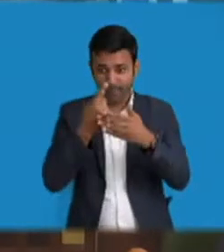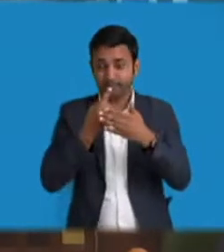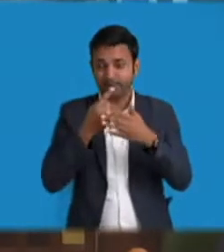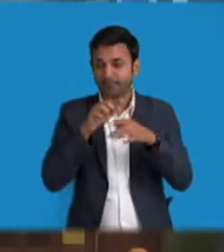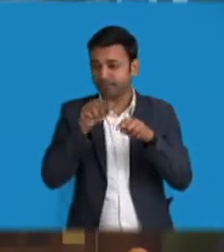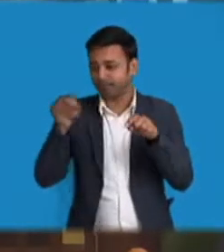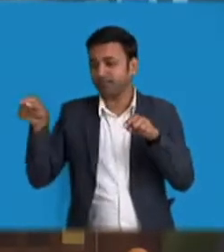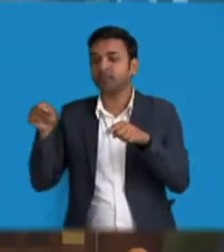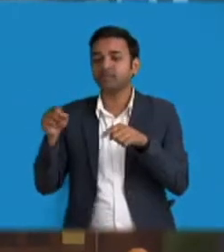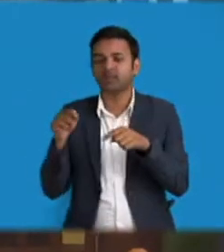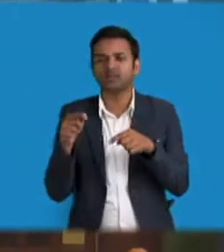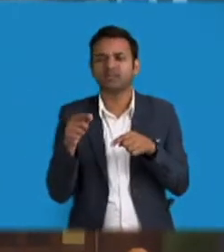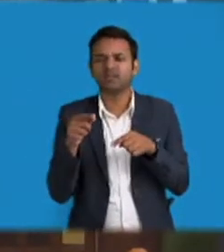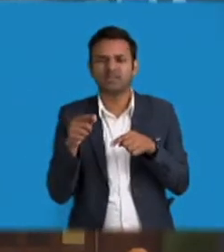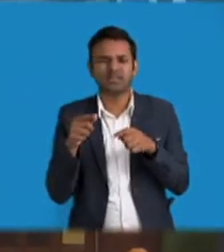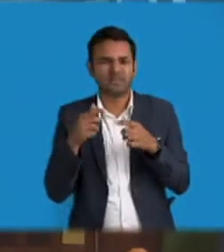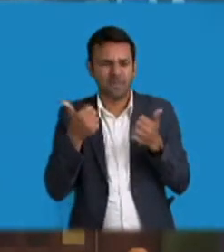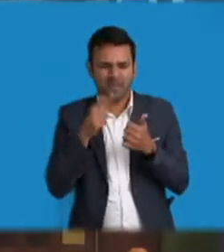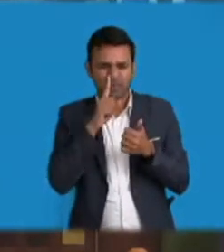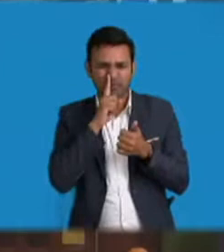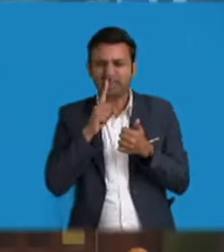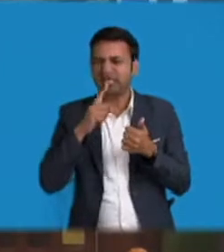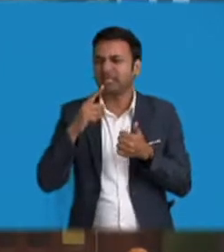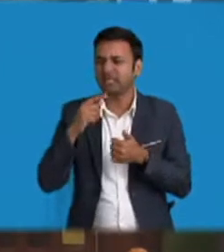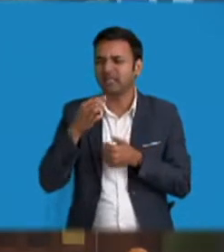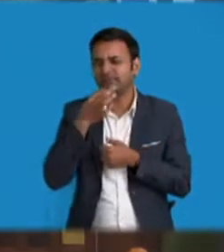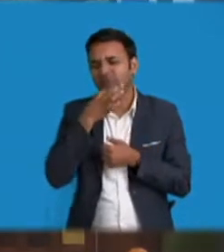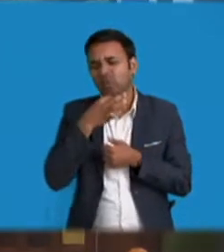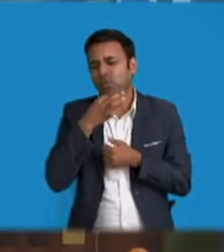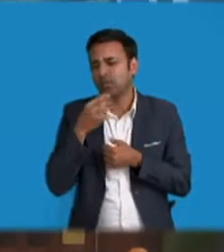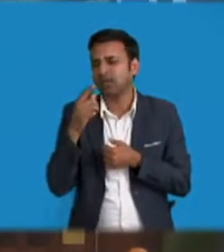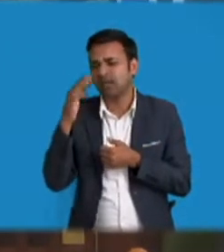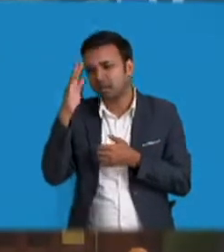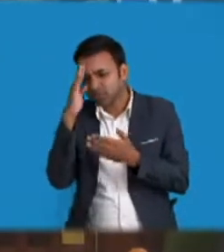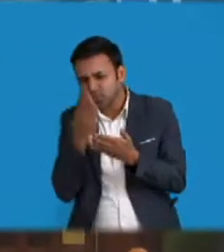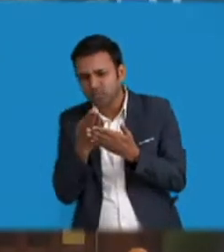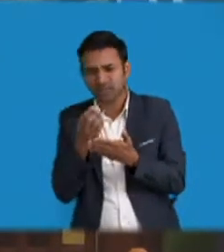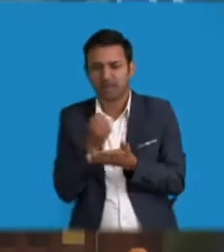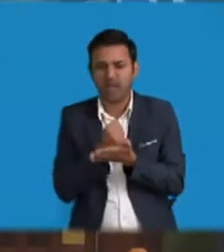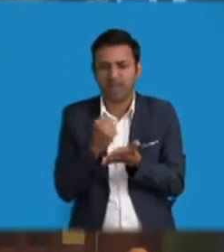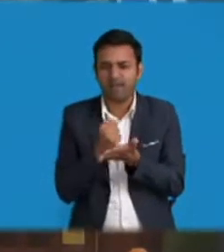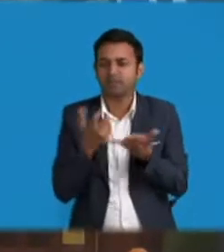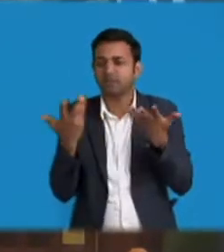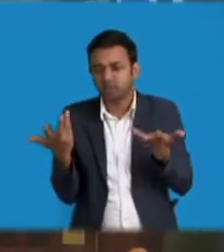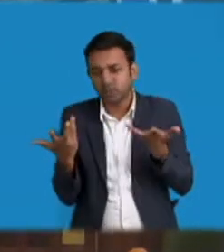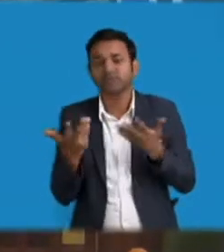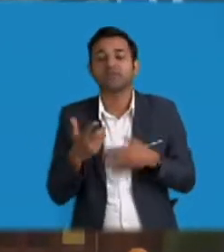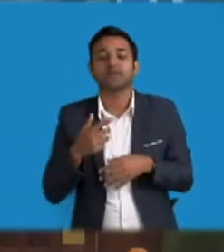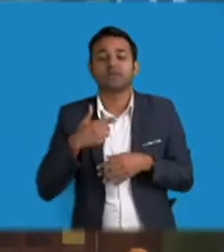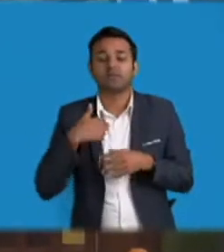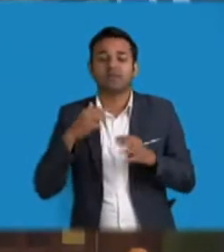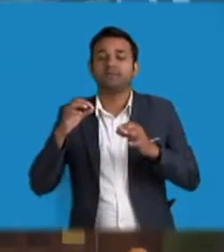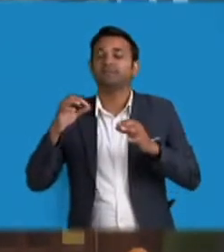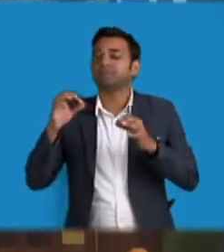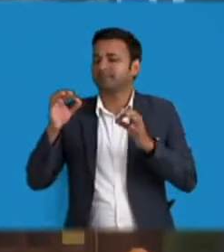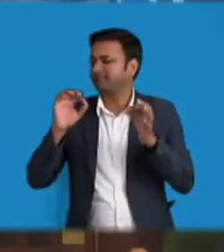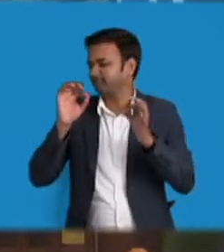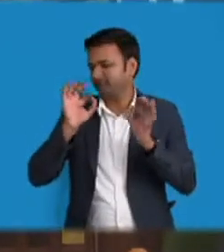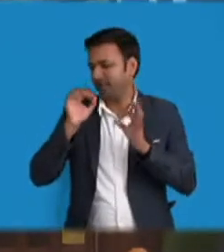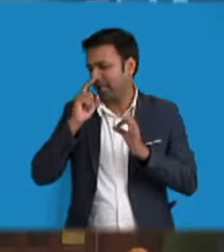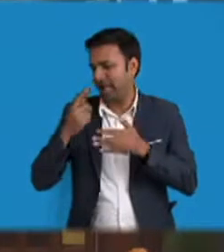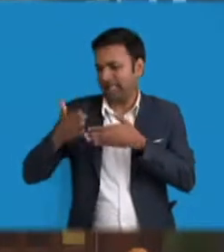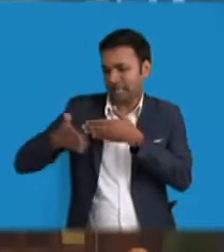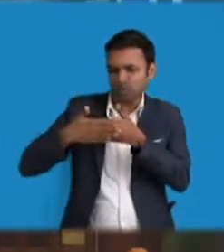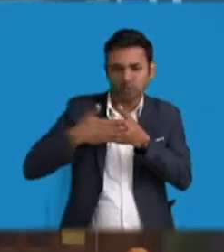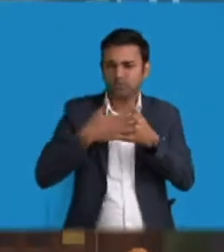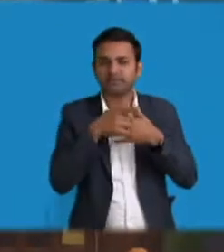20, 21, 22. And we haven't closed those schools because there are still children there, and we don't want to take them and put them in